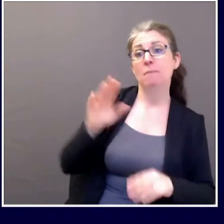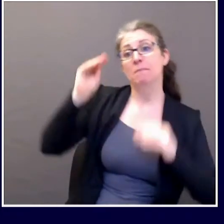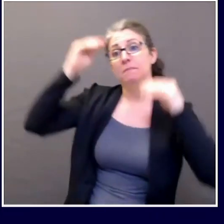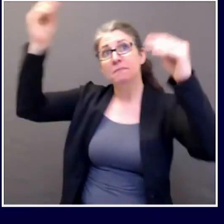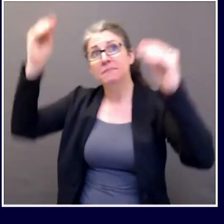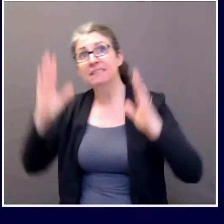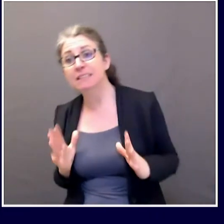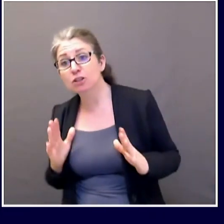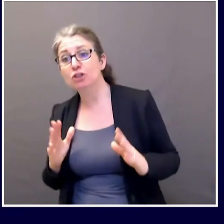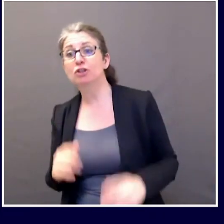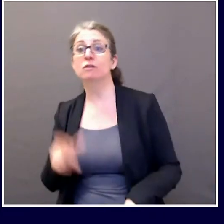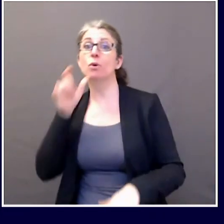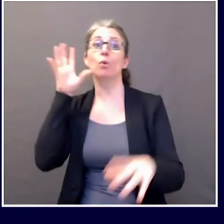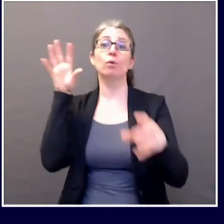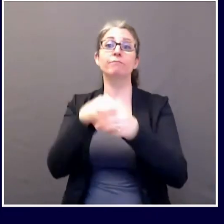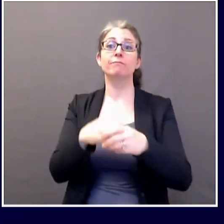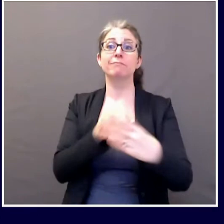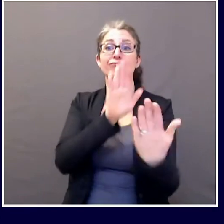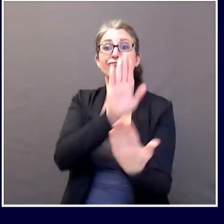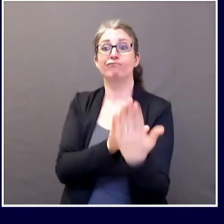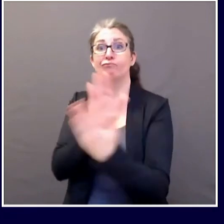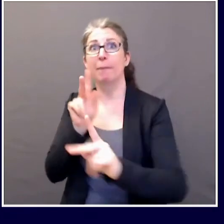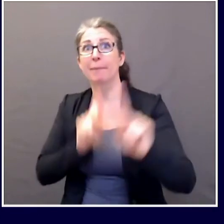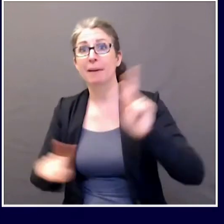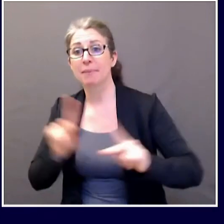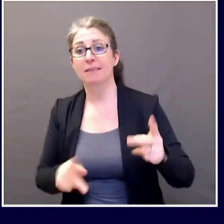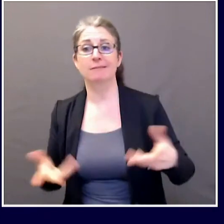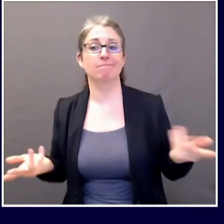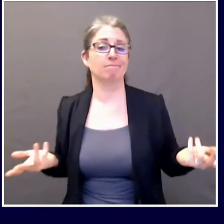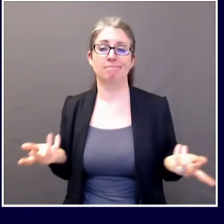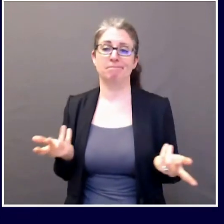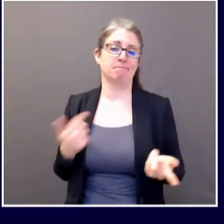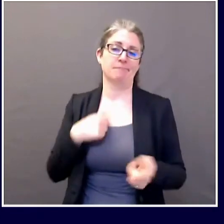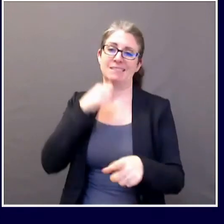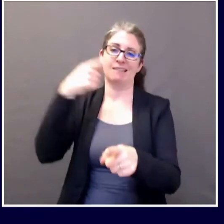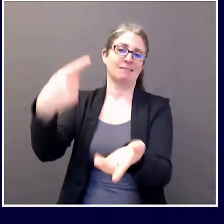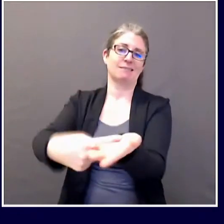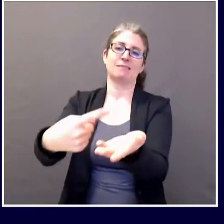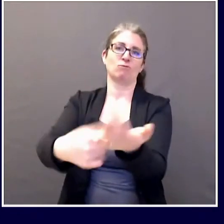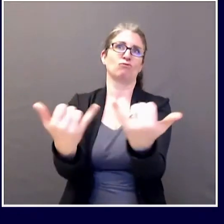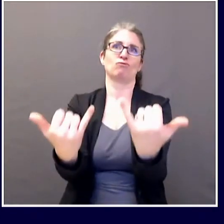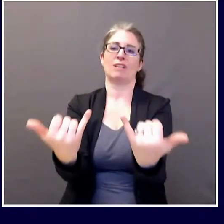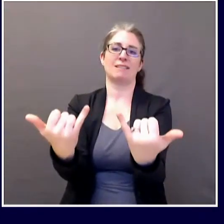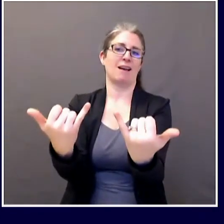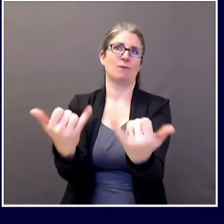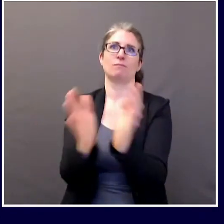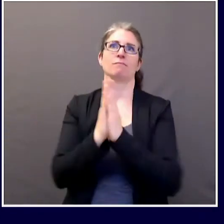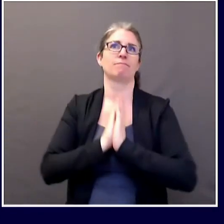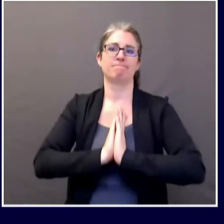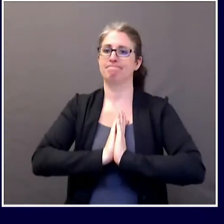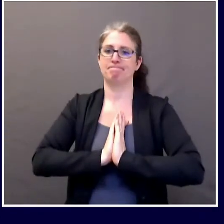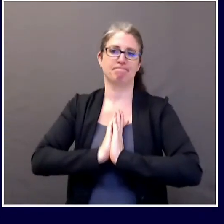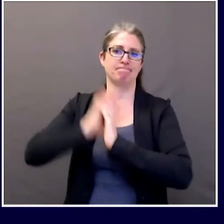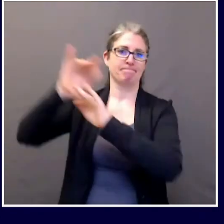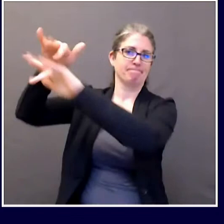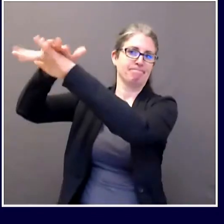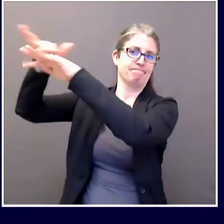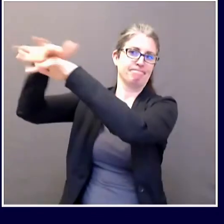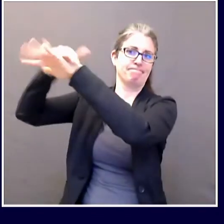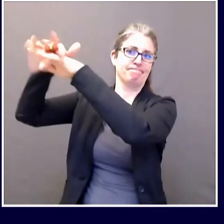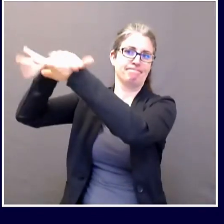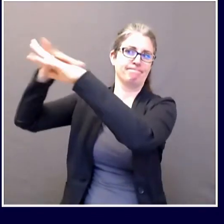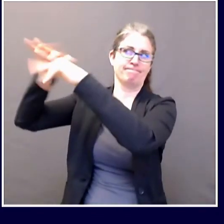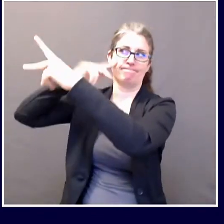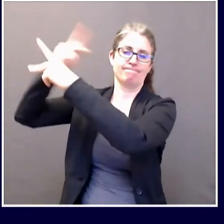forth. I can't speculate on that. That's really something that's under discussion right now. But let me just more generally talk